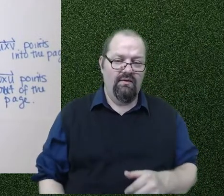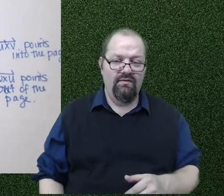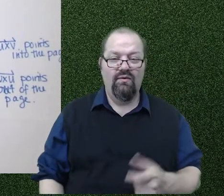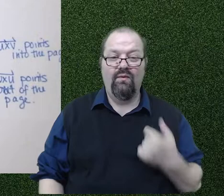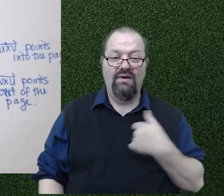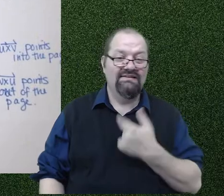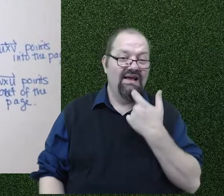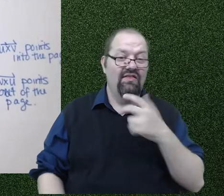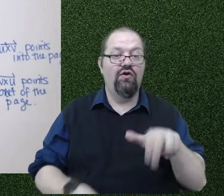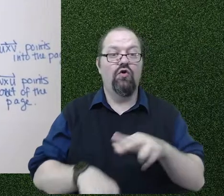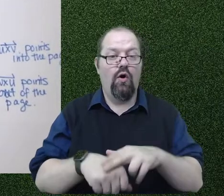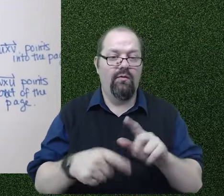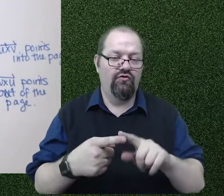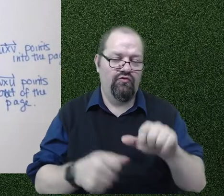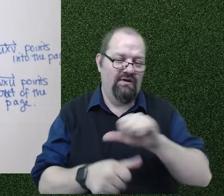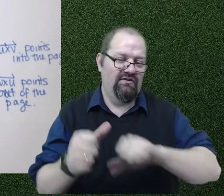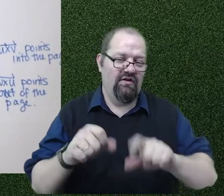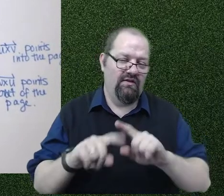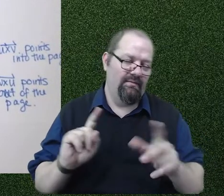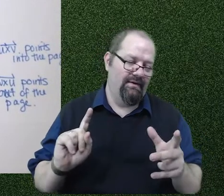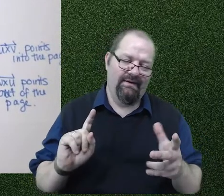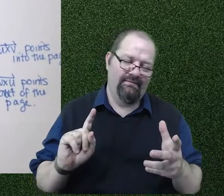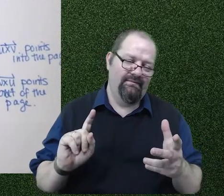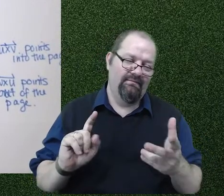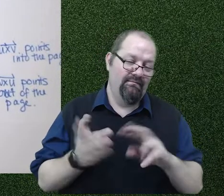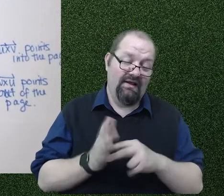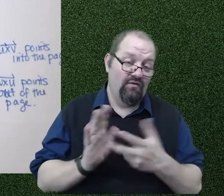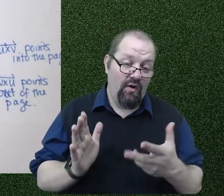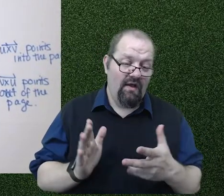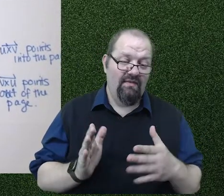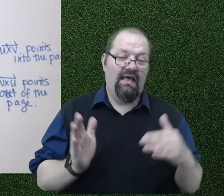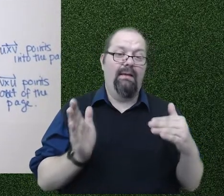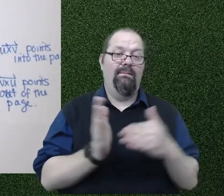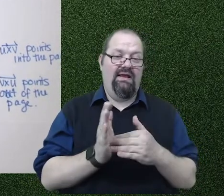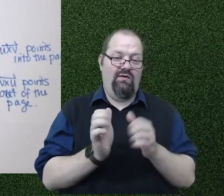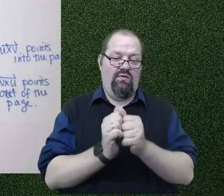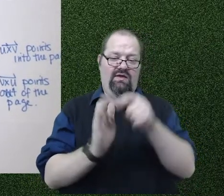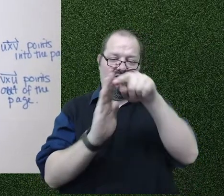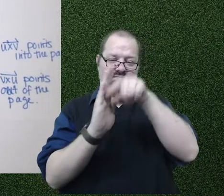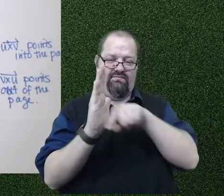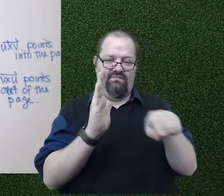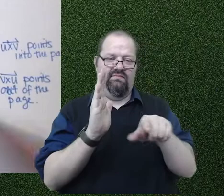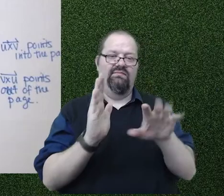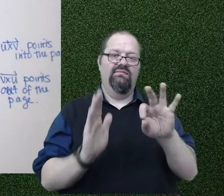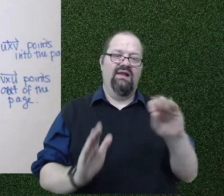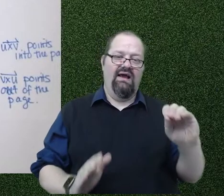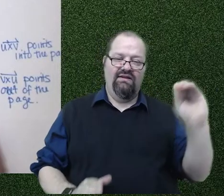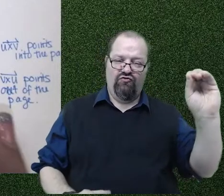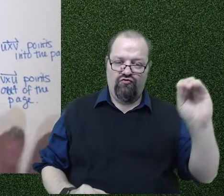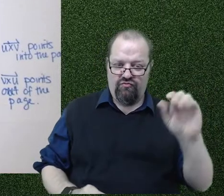they're normal to each other, but all we really mean is that they meet at 90 degree angle. Okay, so we've got